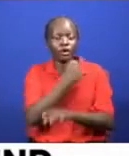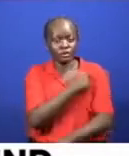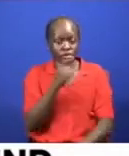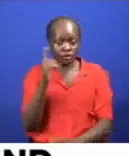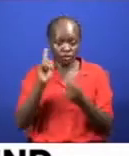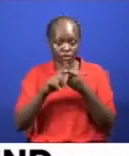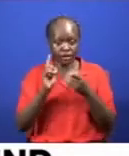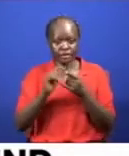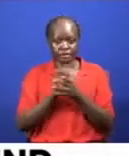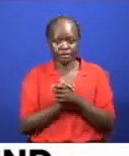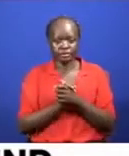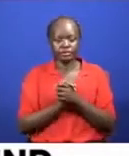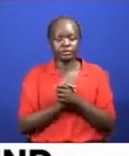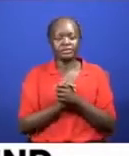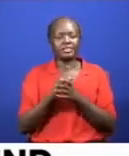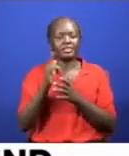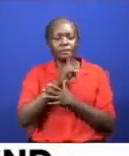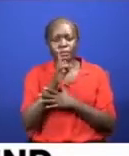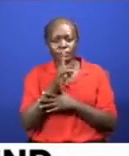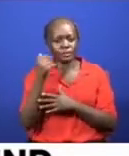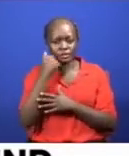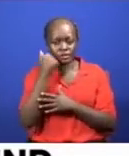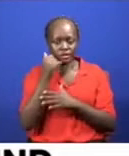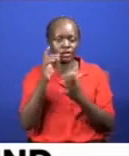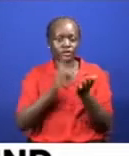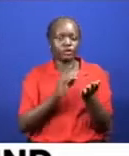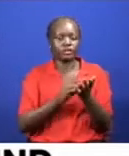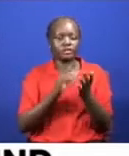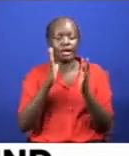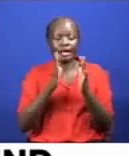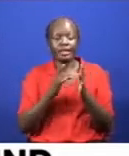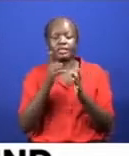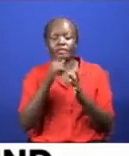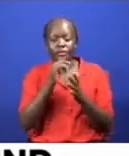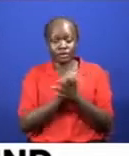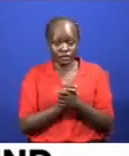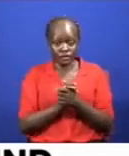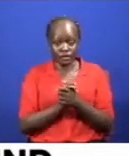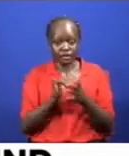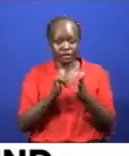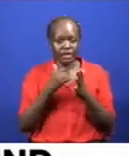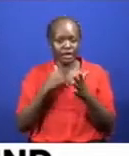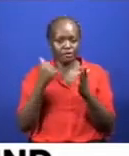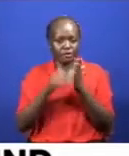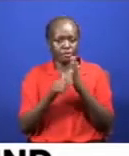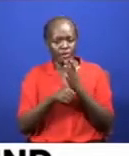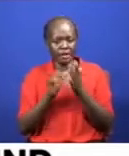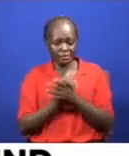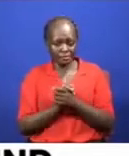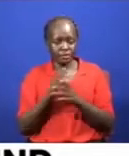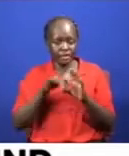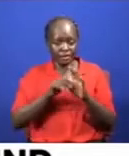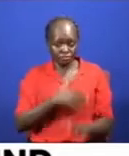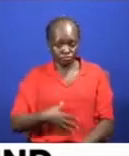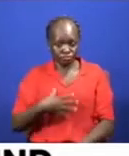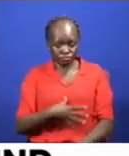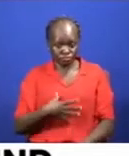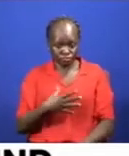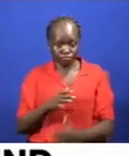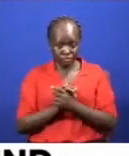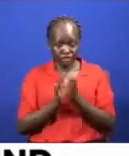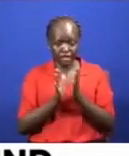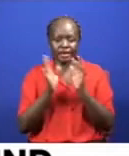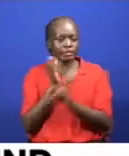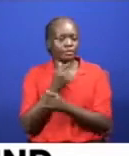One of them is critically ill. The doctor tells us that she has some growth on the brain, and she is